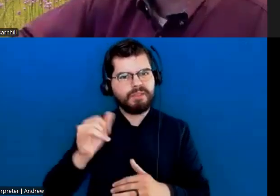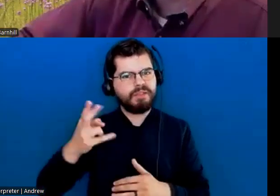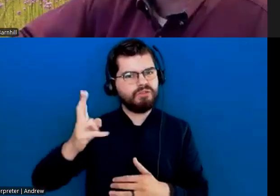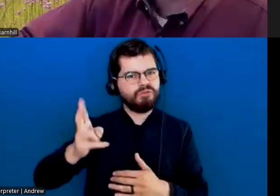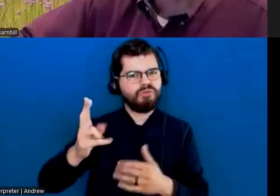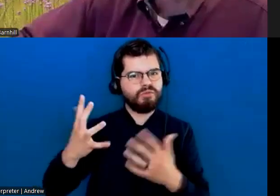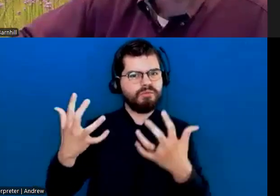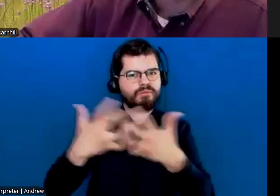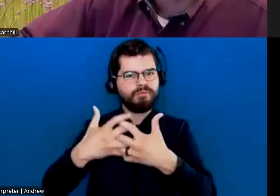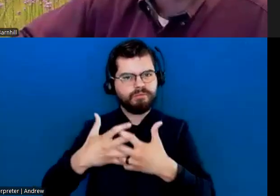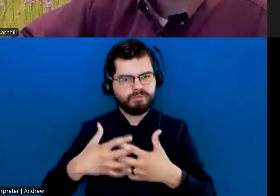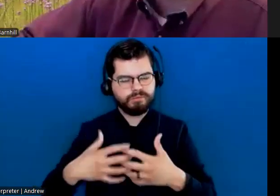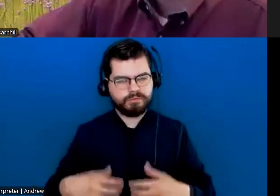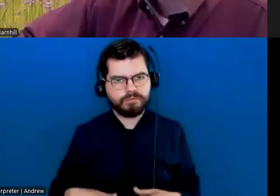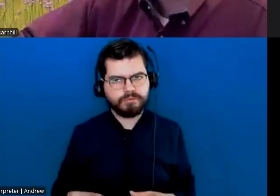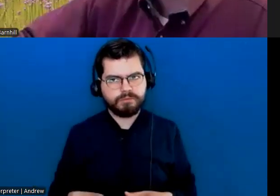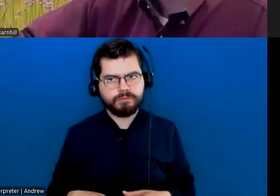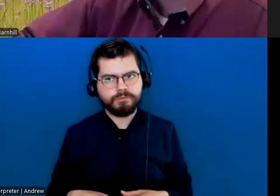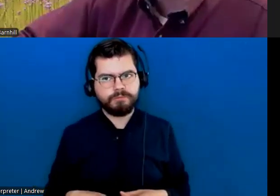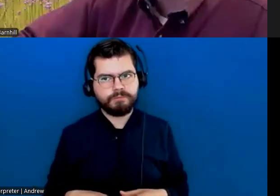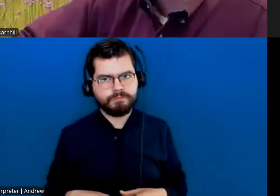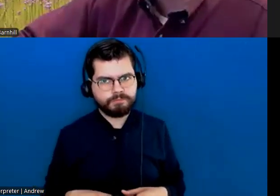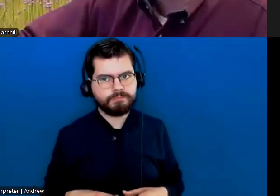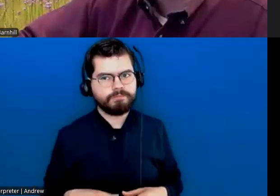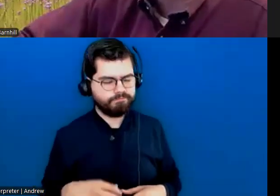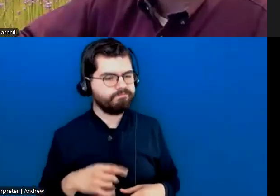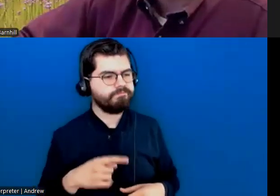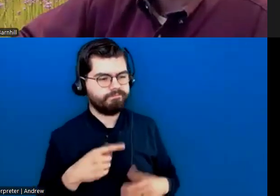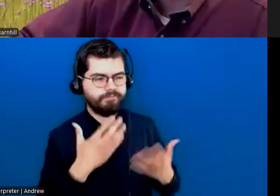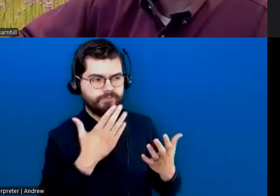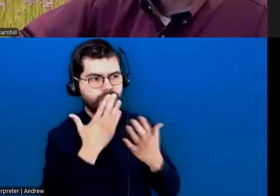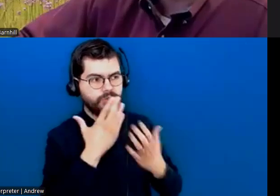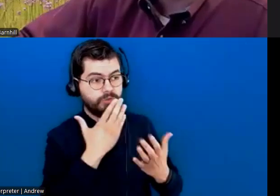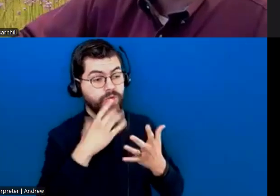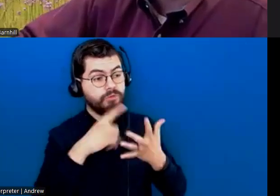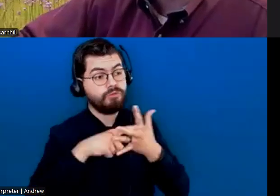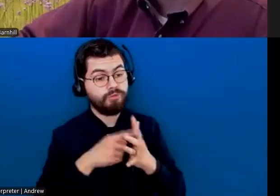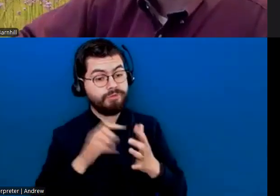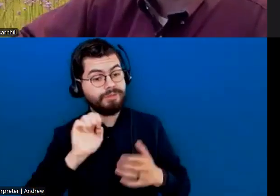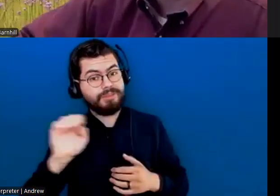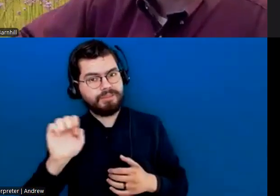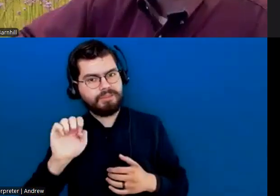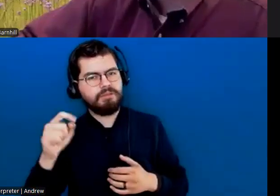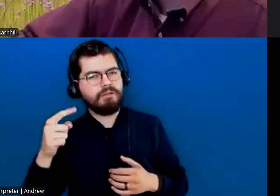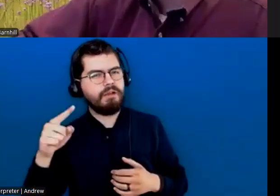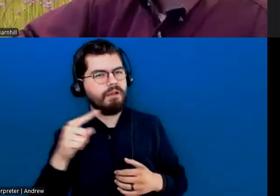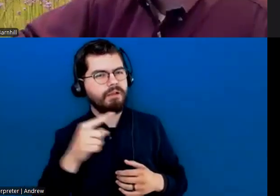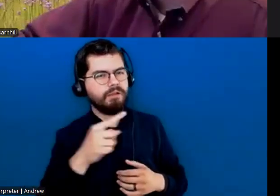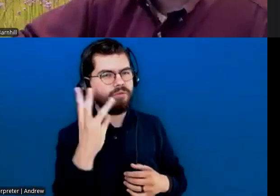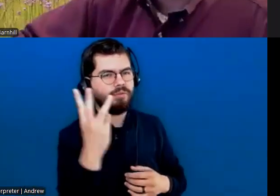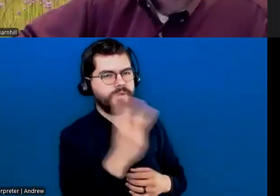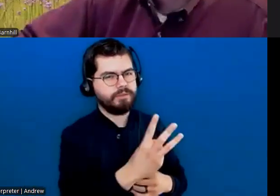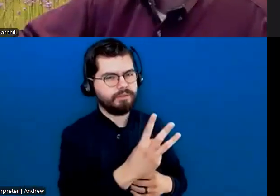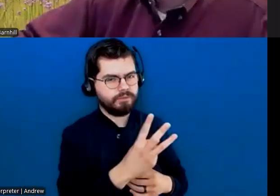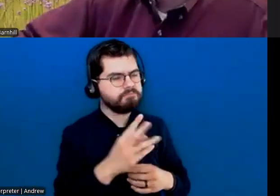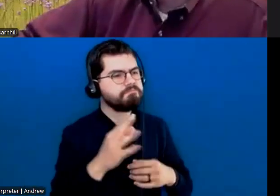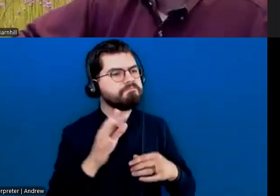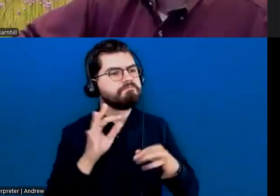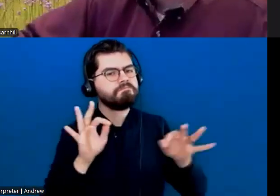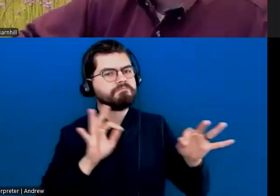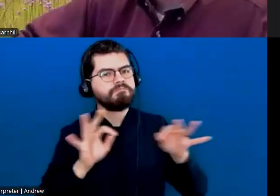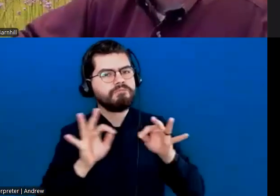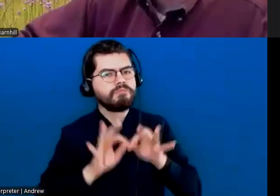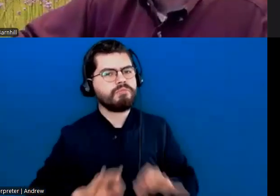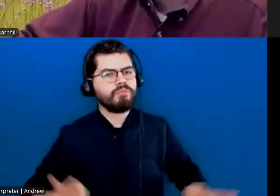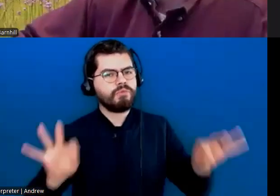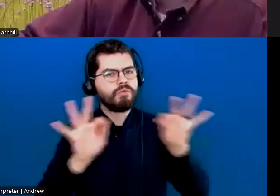Let's start out west and head east on this next one. Describe important habitat components,